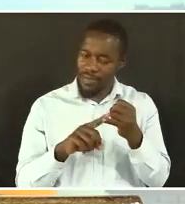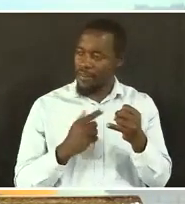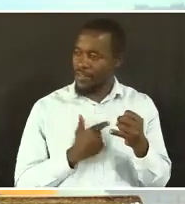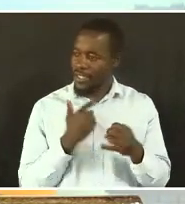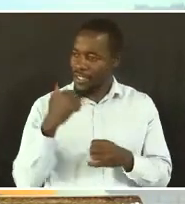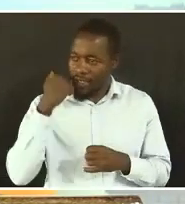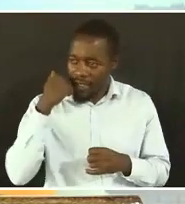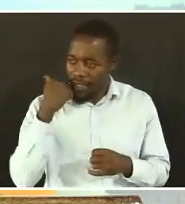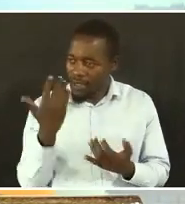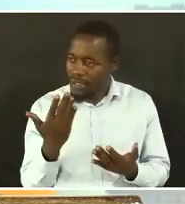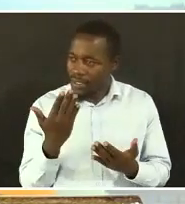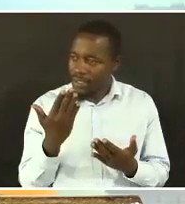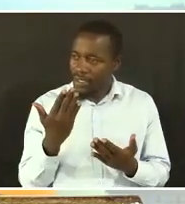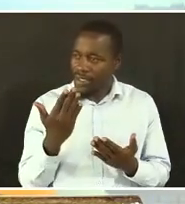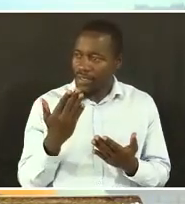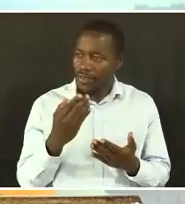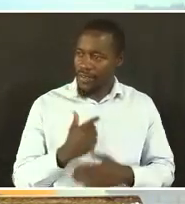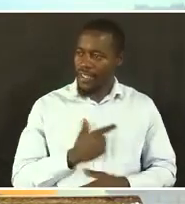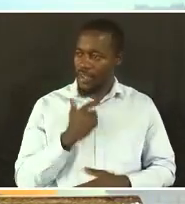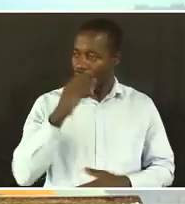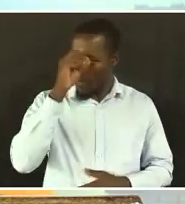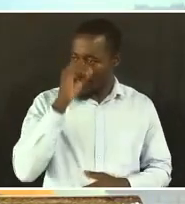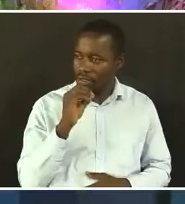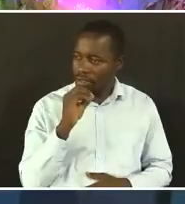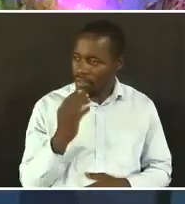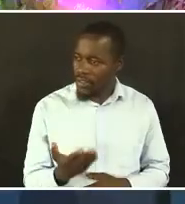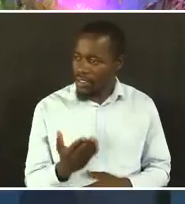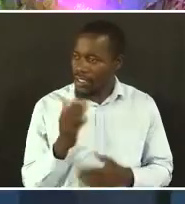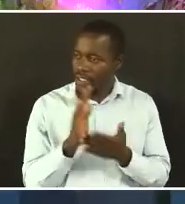you. Can we dedicate our time?